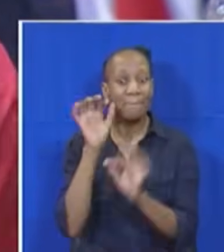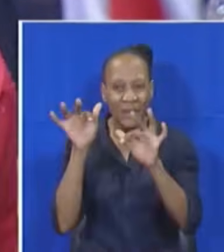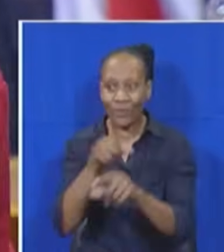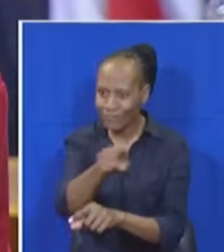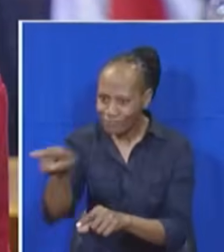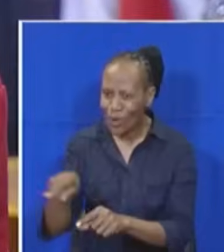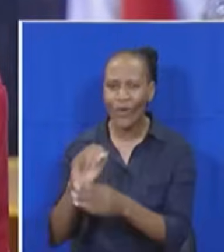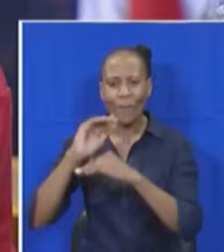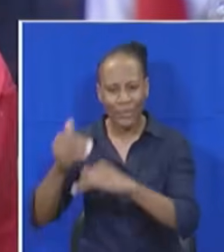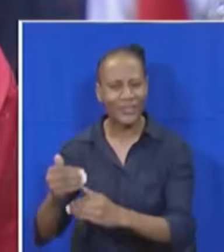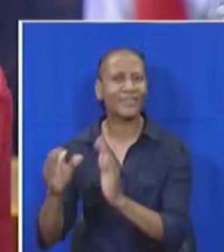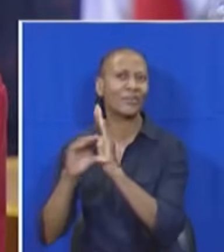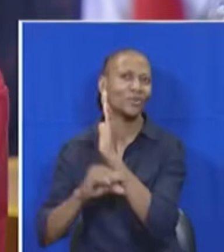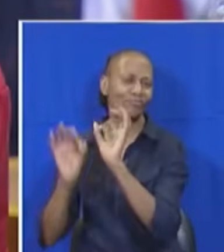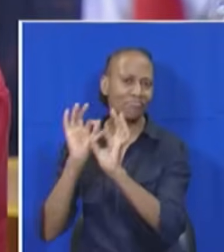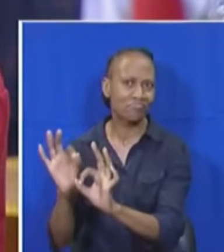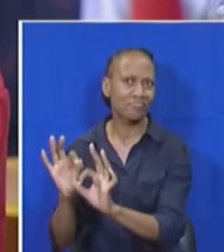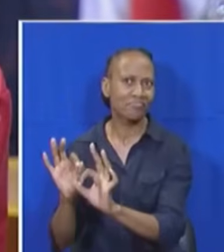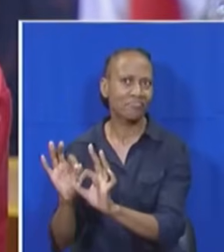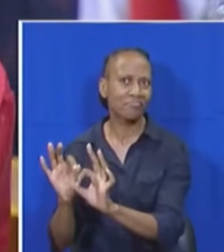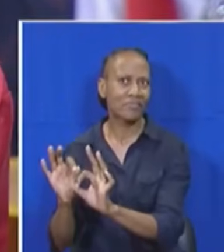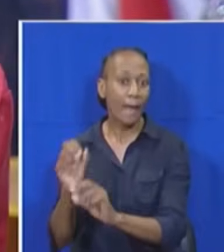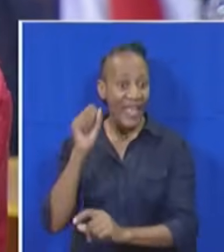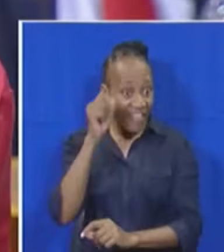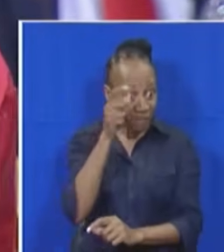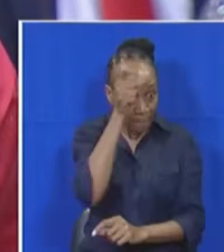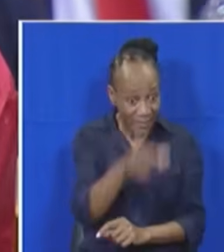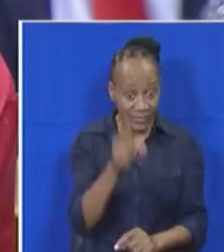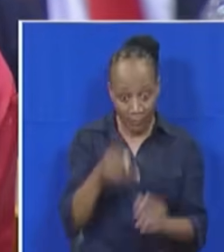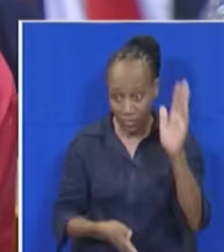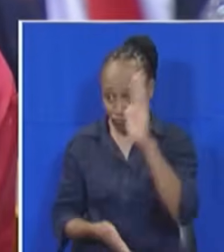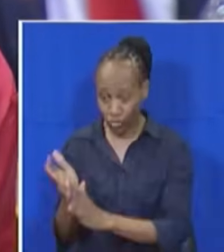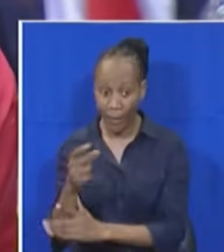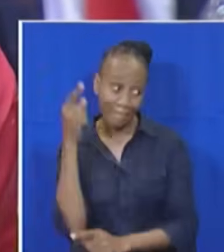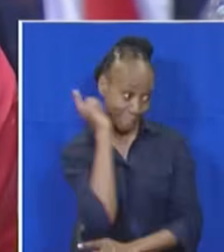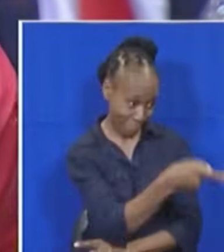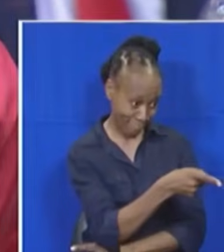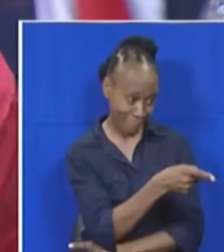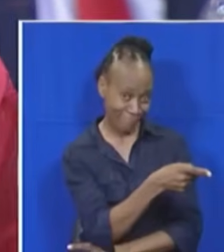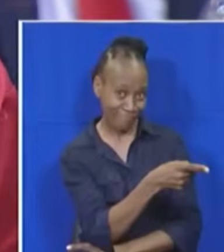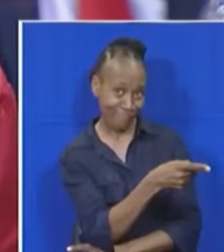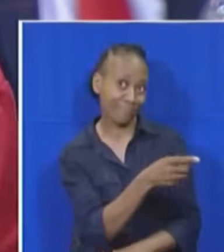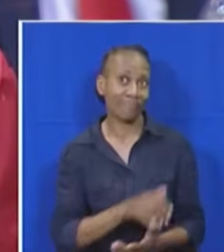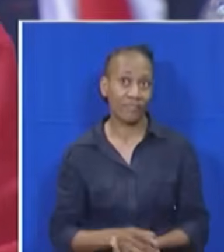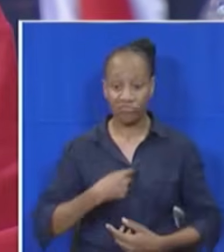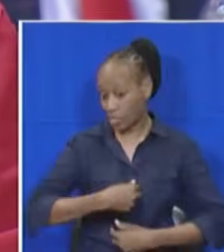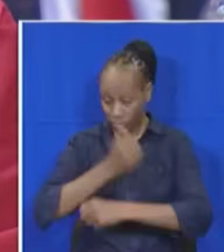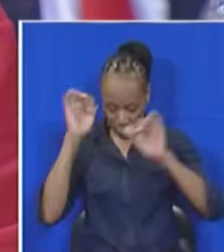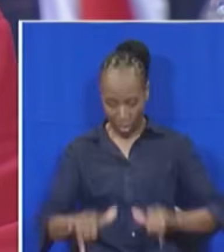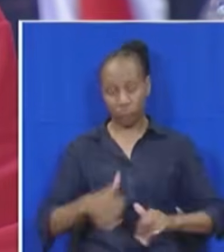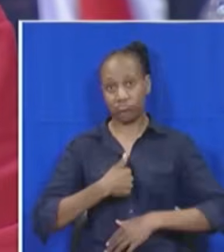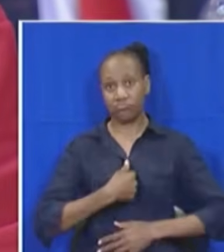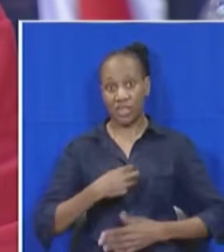please in the name of the rules. Leave the if chamber. There is anyone who must leave, Honorable is this Malema, one. Leave the chamber. I'm not going anywhere.